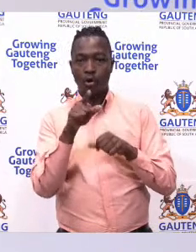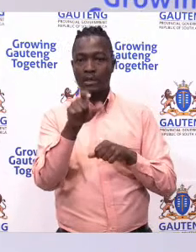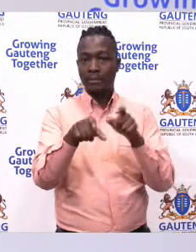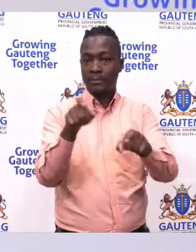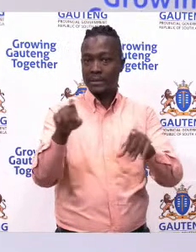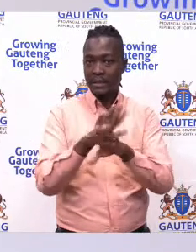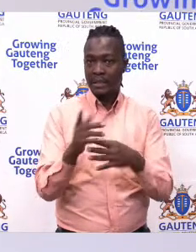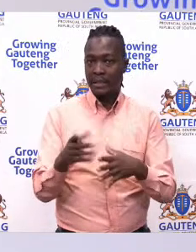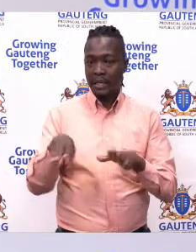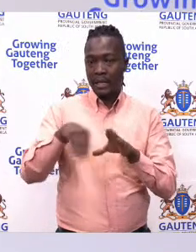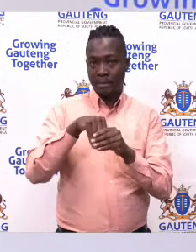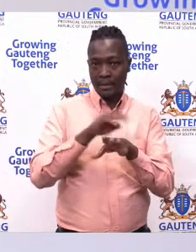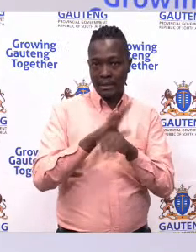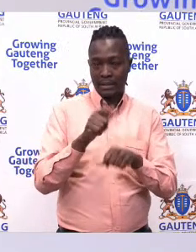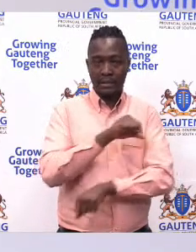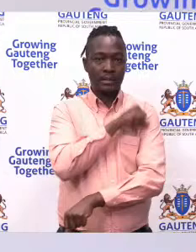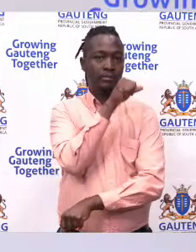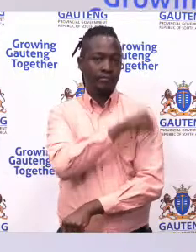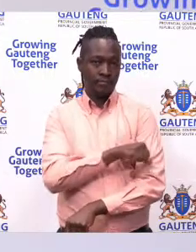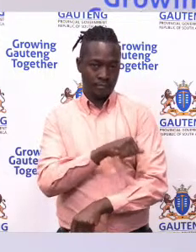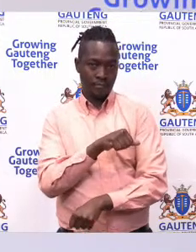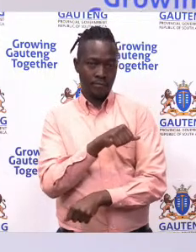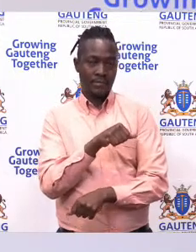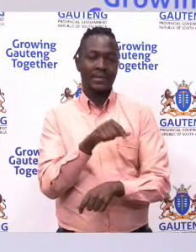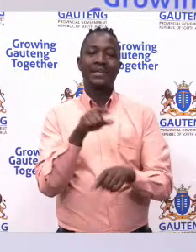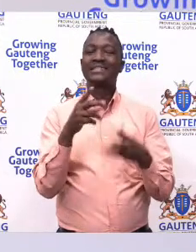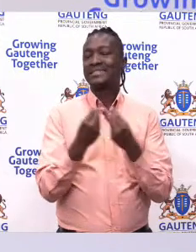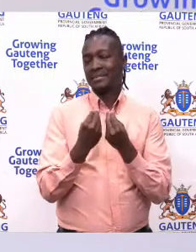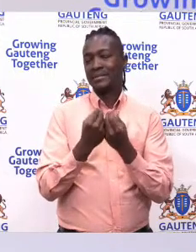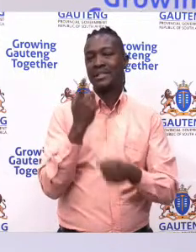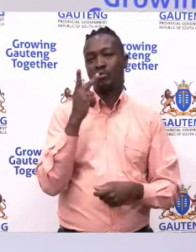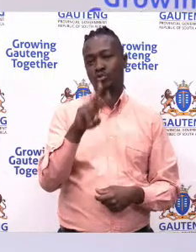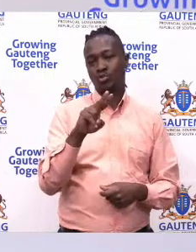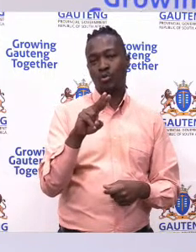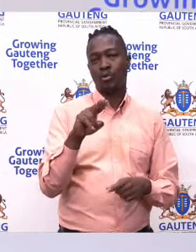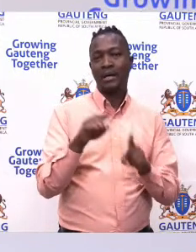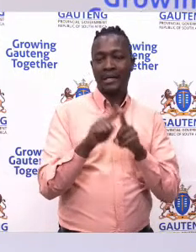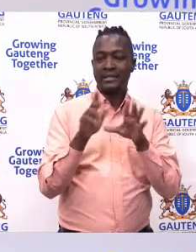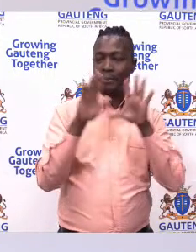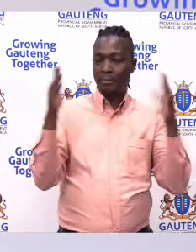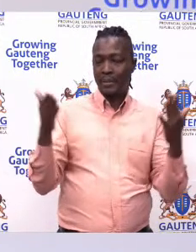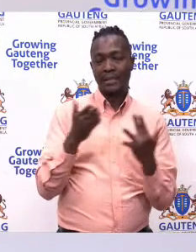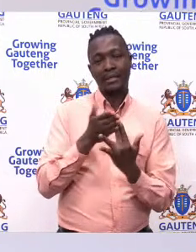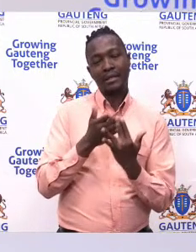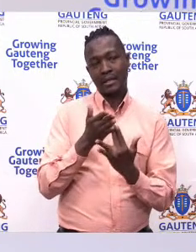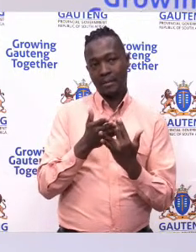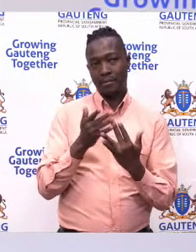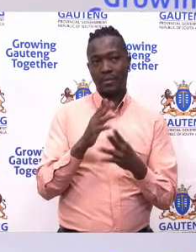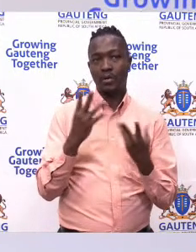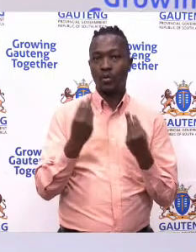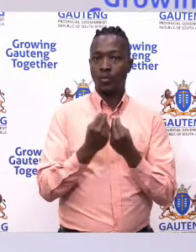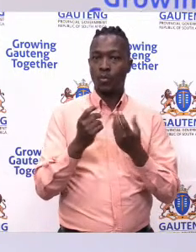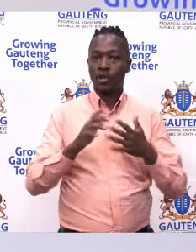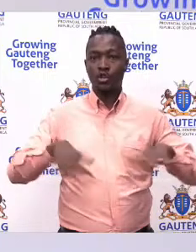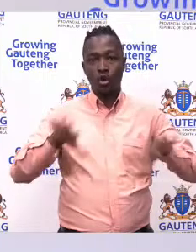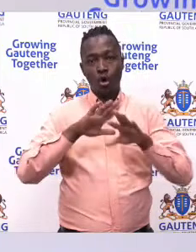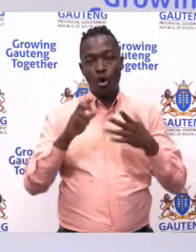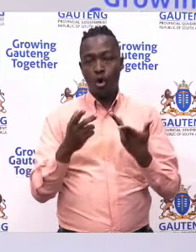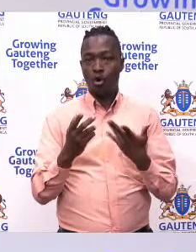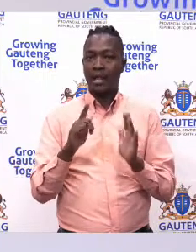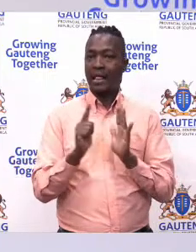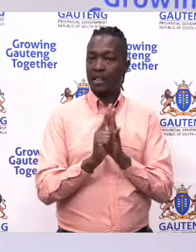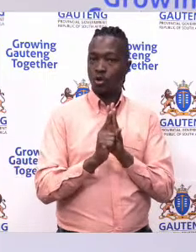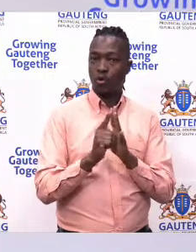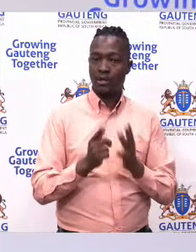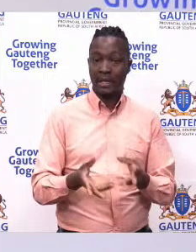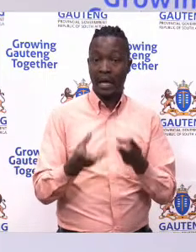who are admitted in our facilities. It's something that we saw as a big gap with all the regulations that